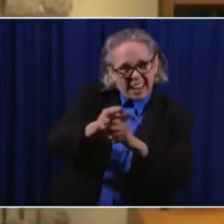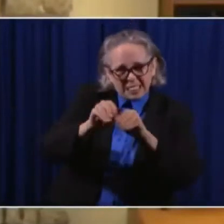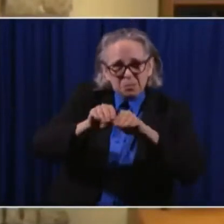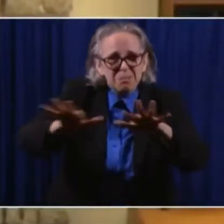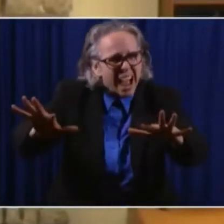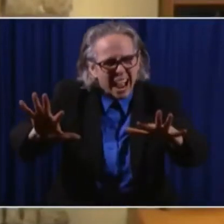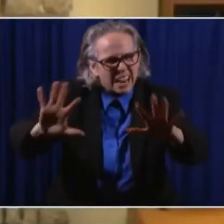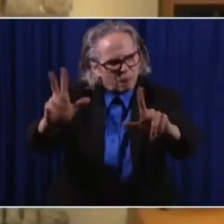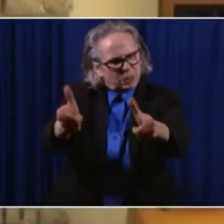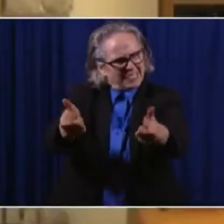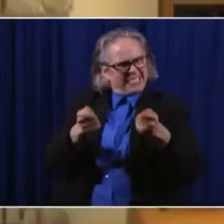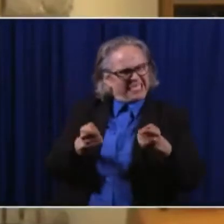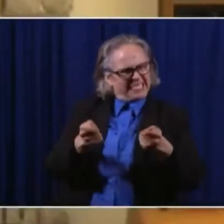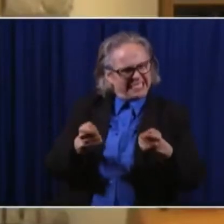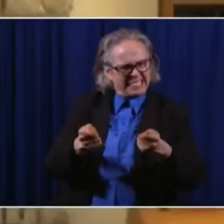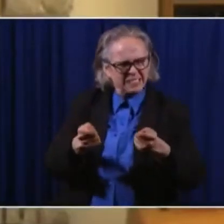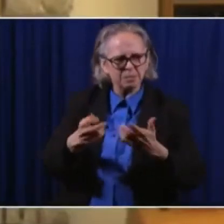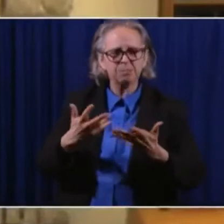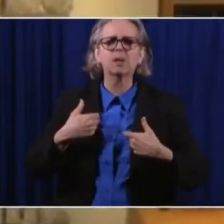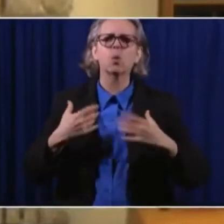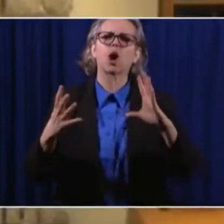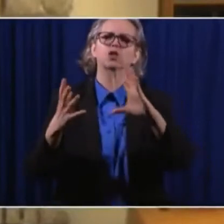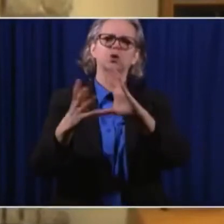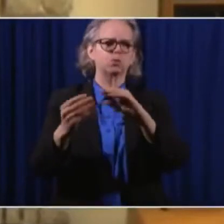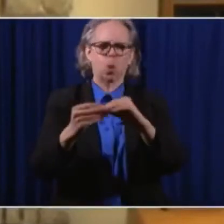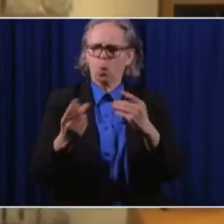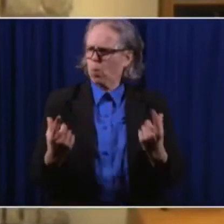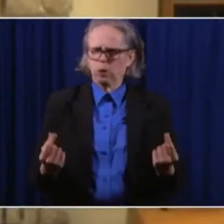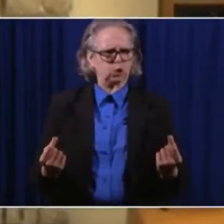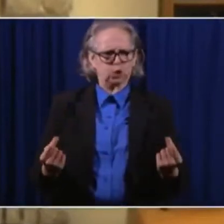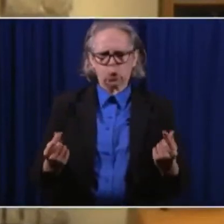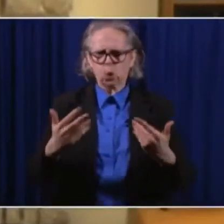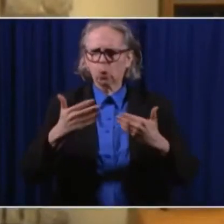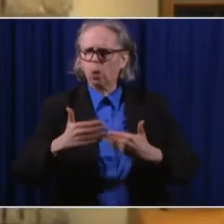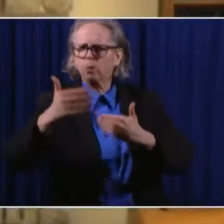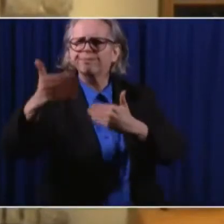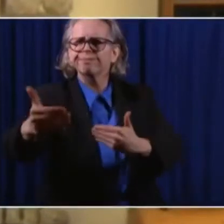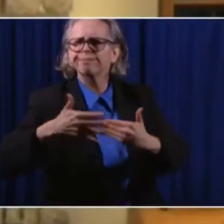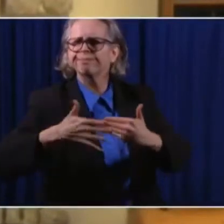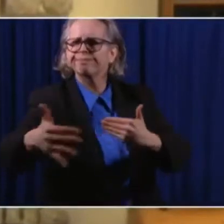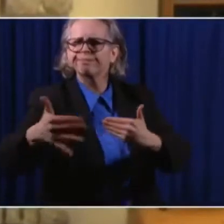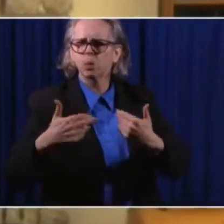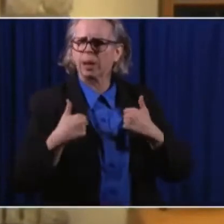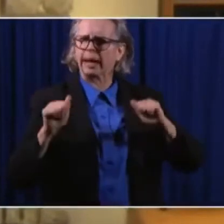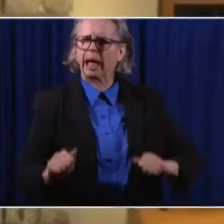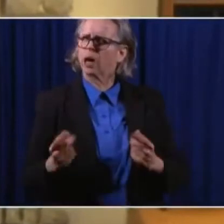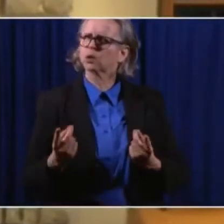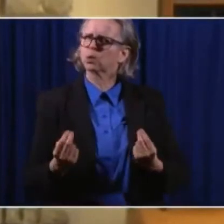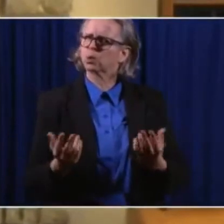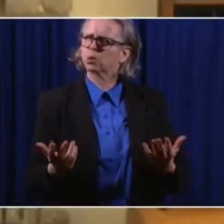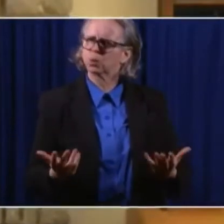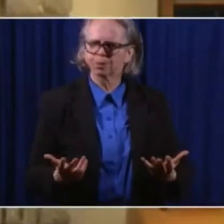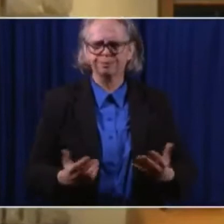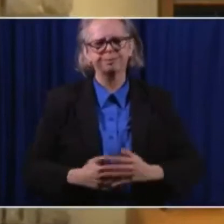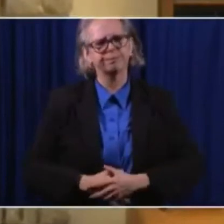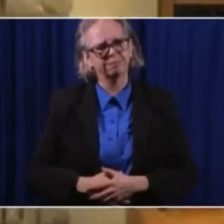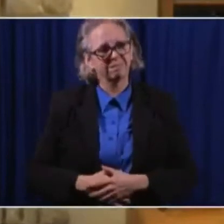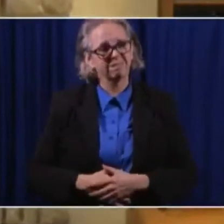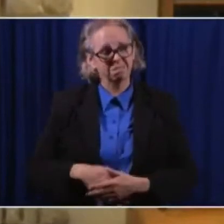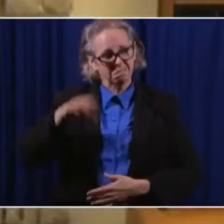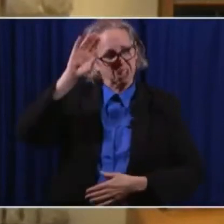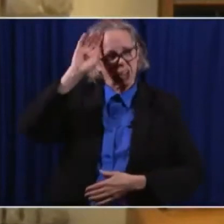that we can do. And it sounds like the reports I'm getting around Ohio, we're already starting to do that. More and more